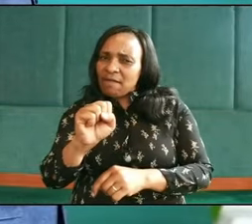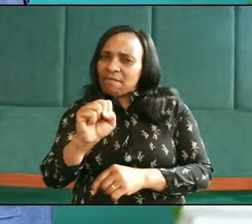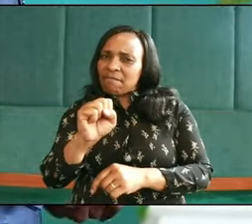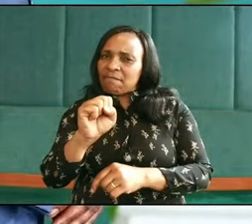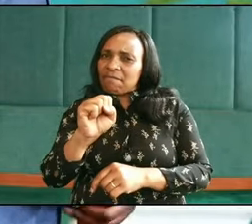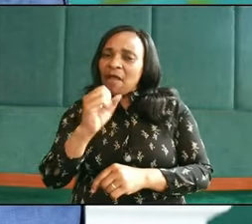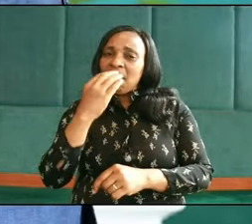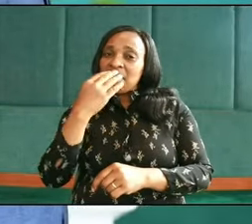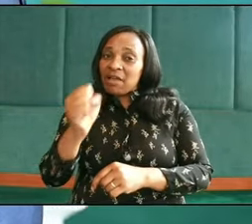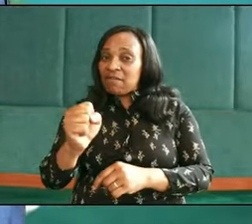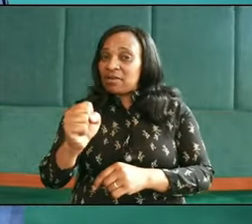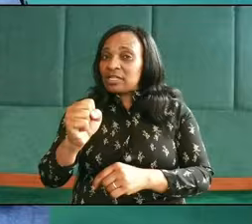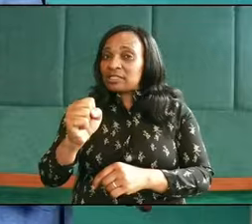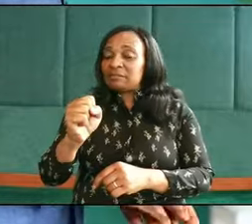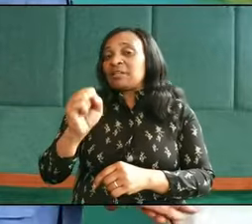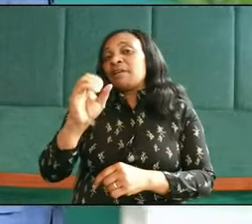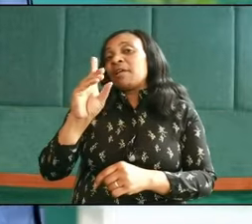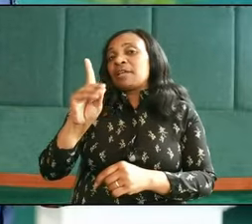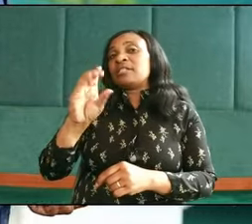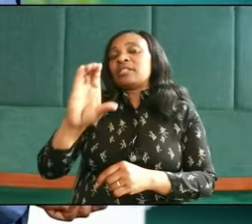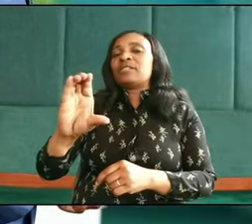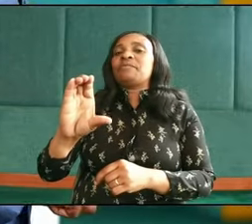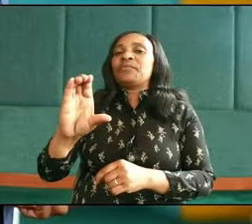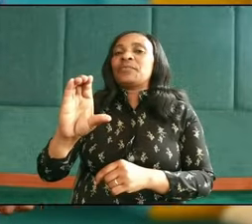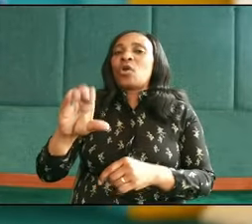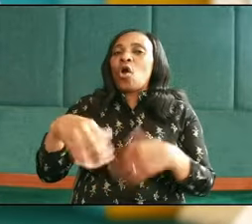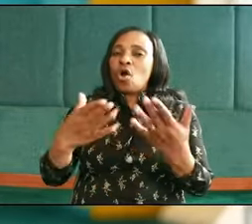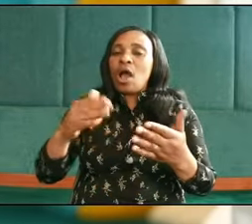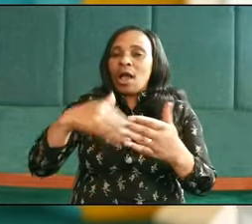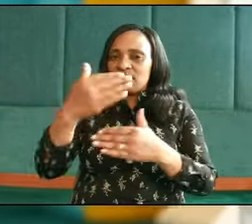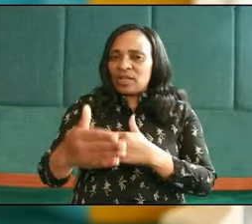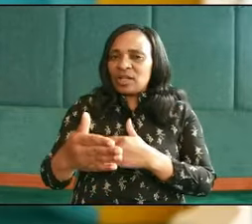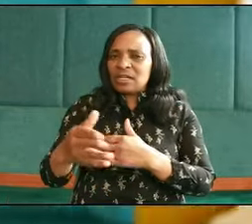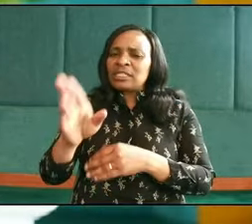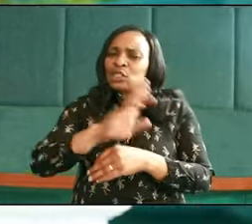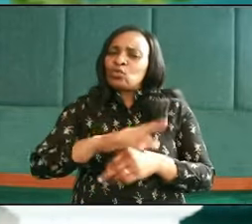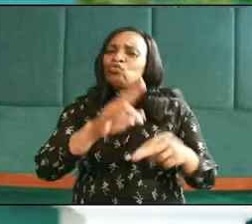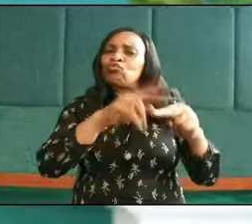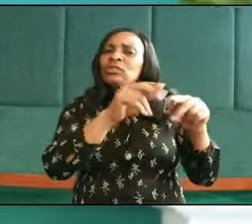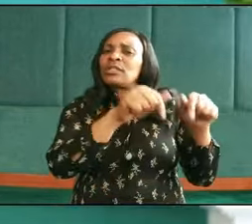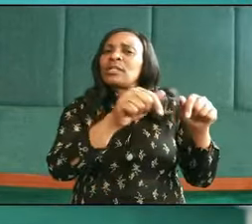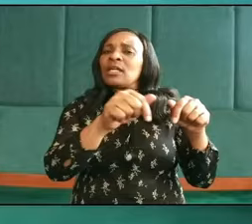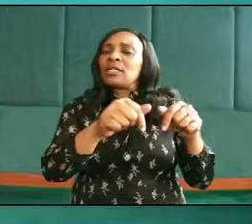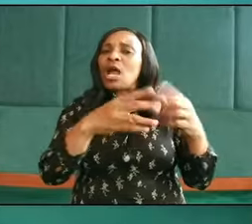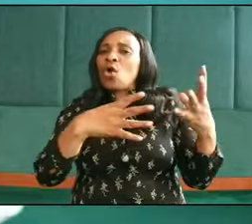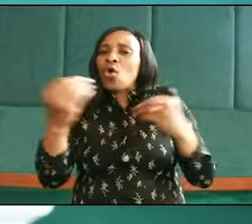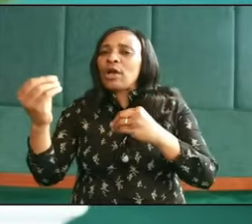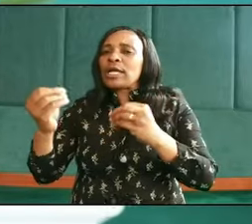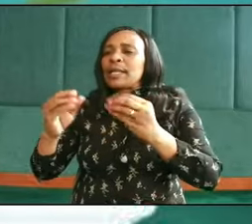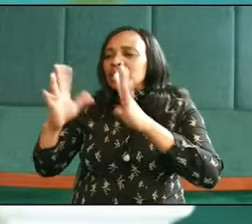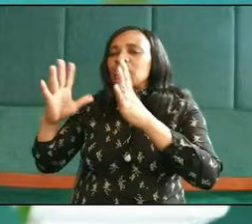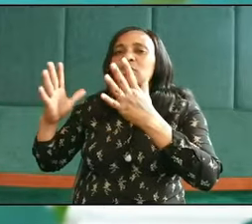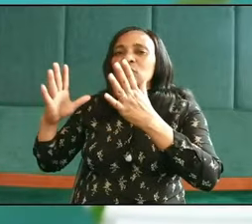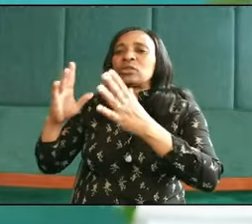500 BC or so, or after, they used to sing them when they are going for the three festivals in a